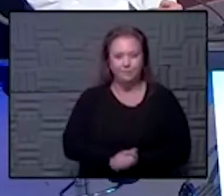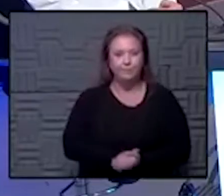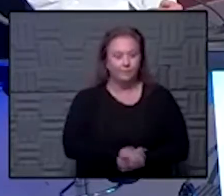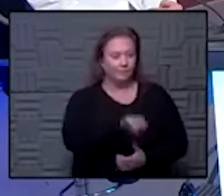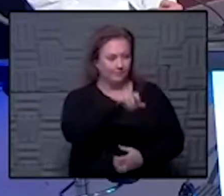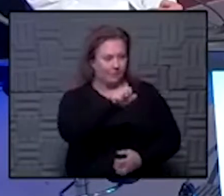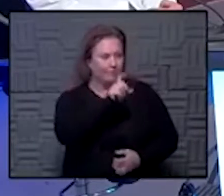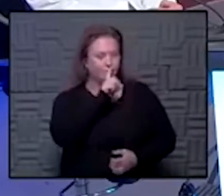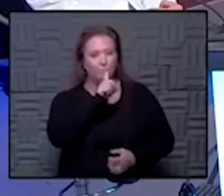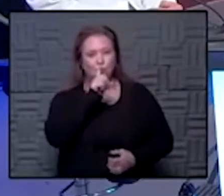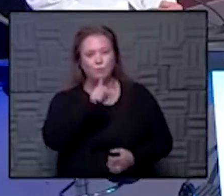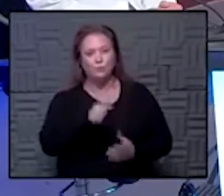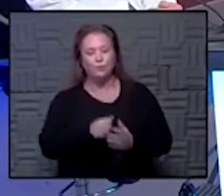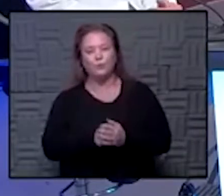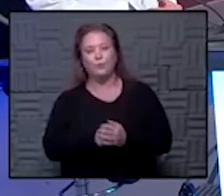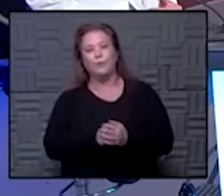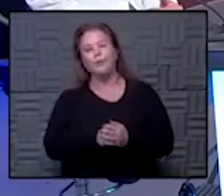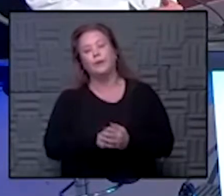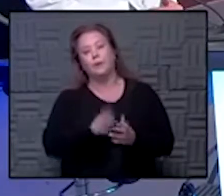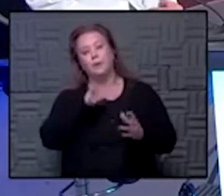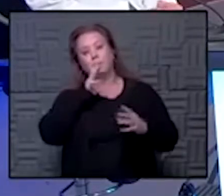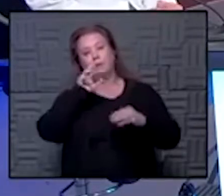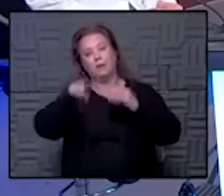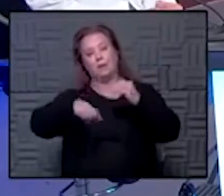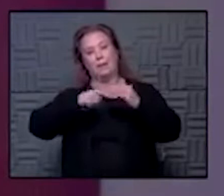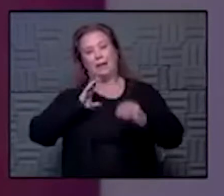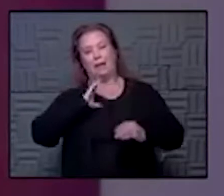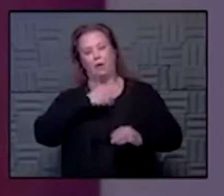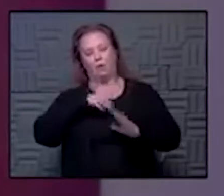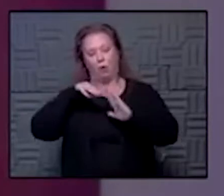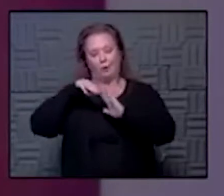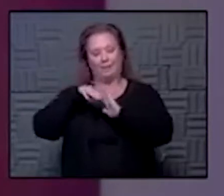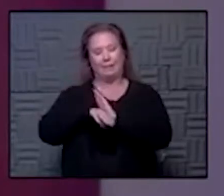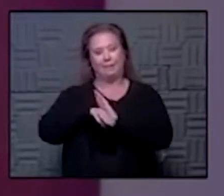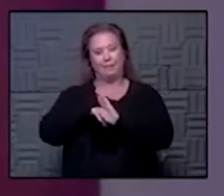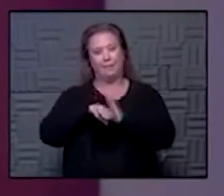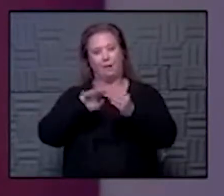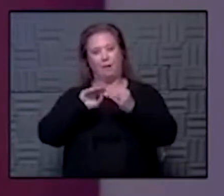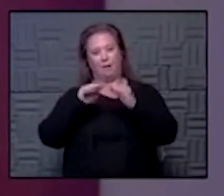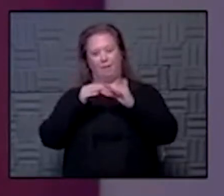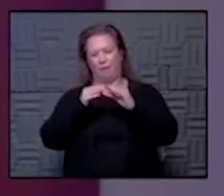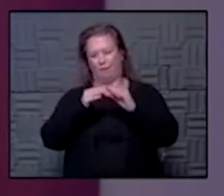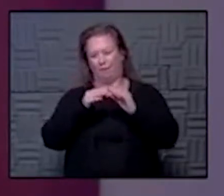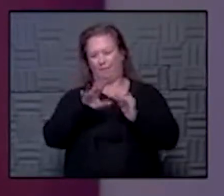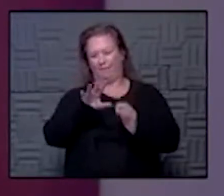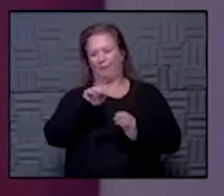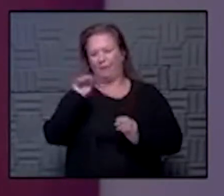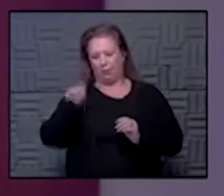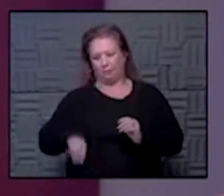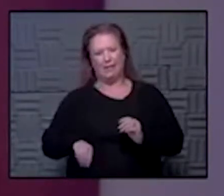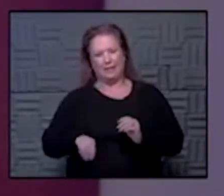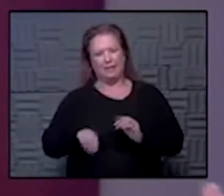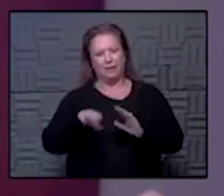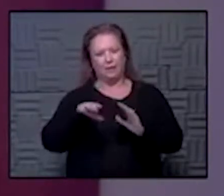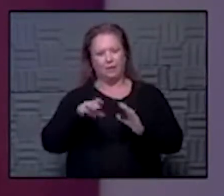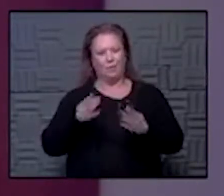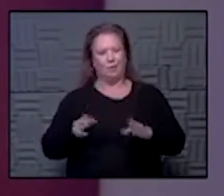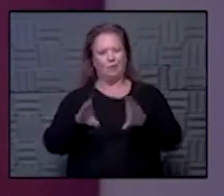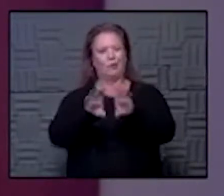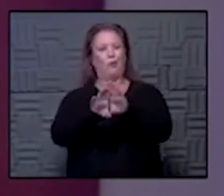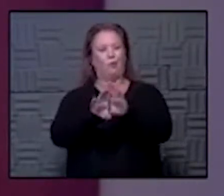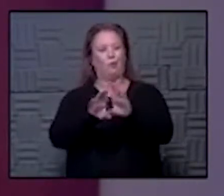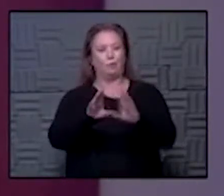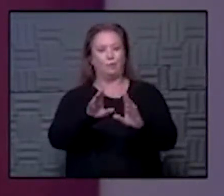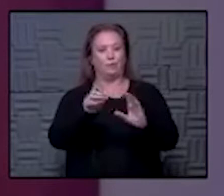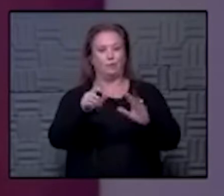very true. When we talked about when we had our dip, our census was probably 50% when we sort of shut things down, not